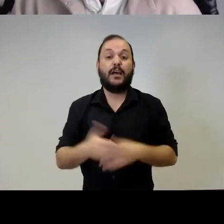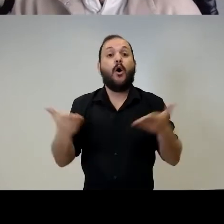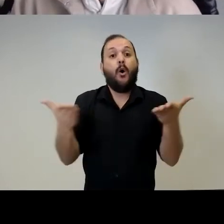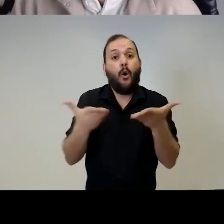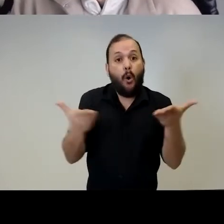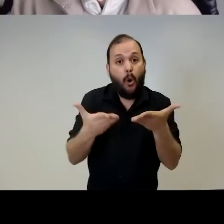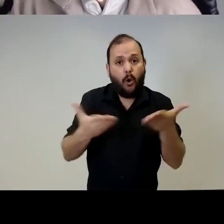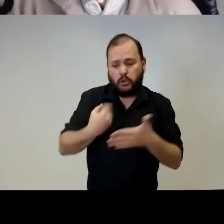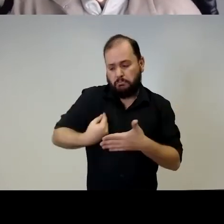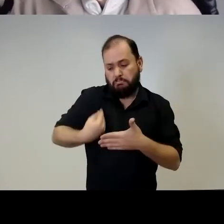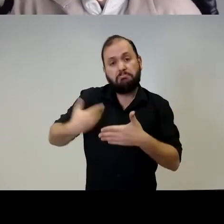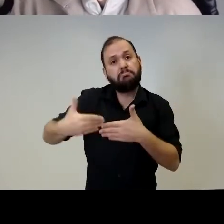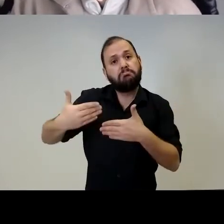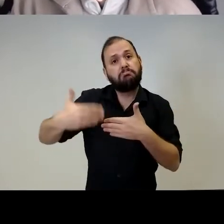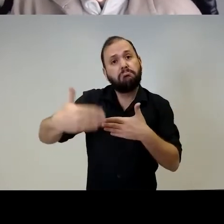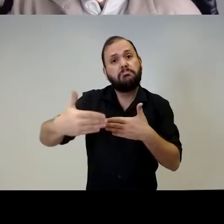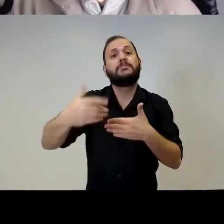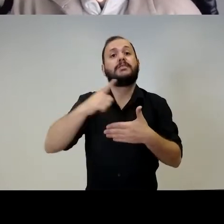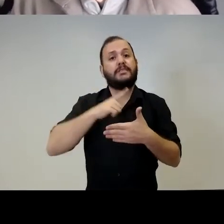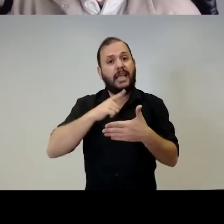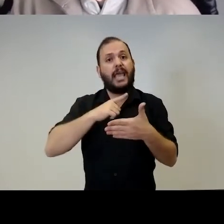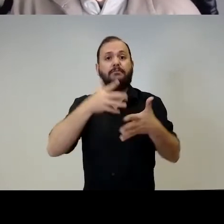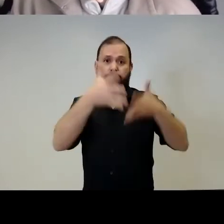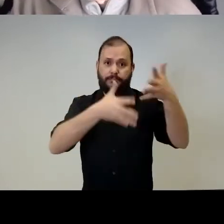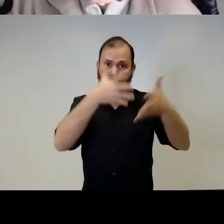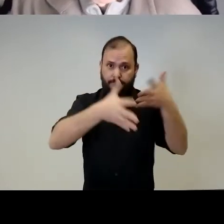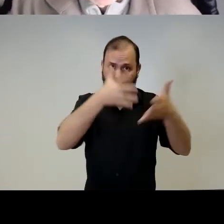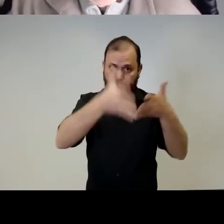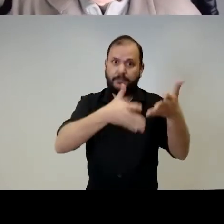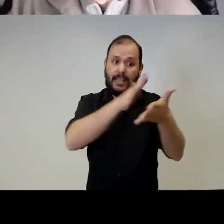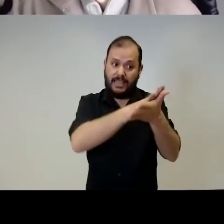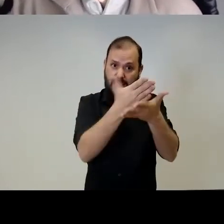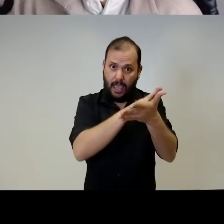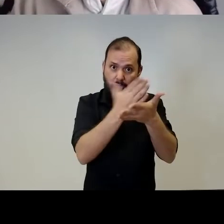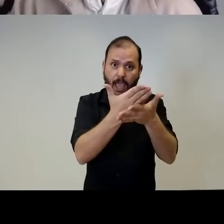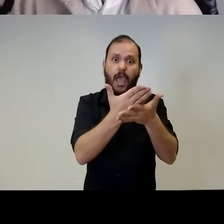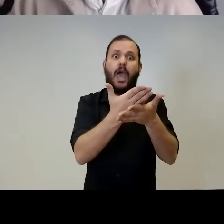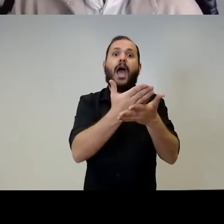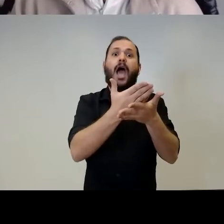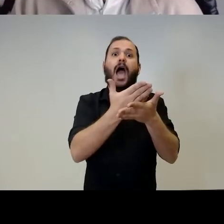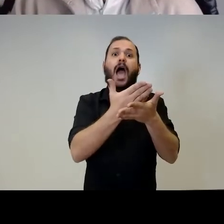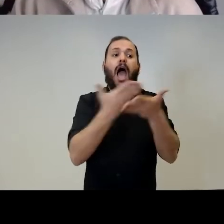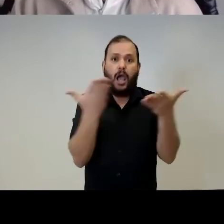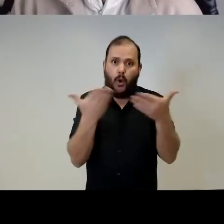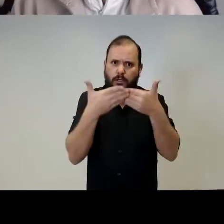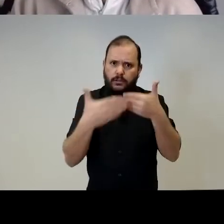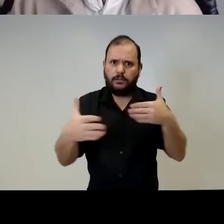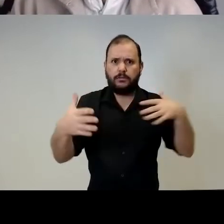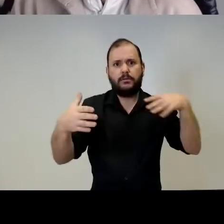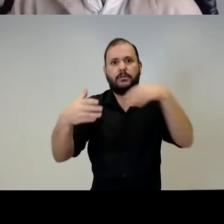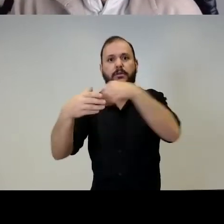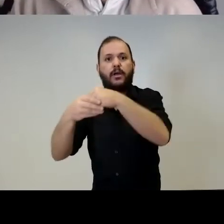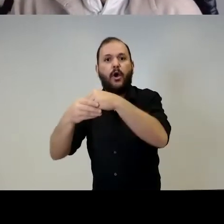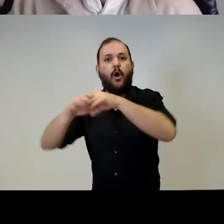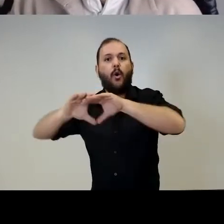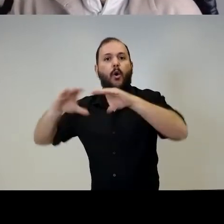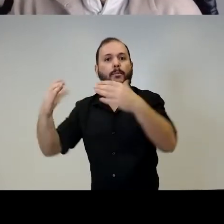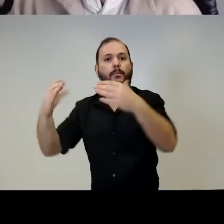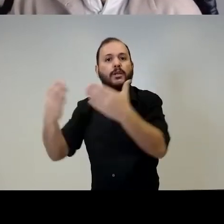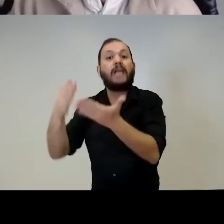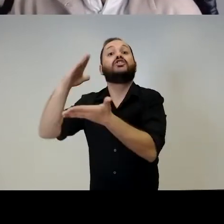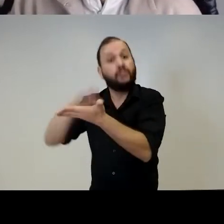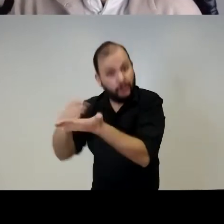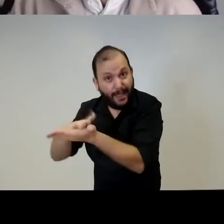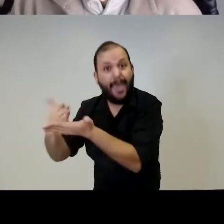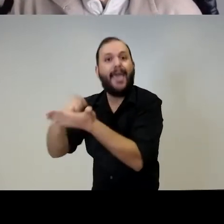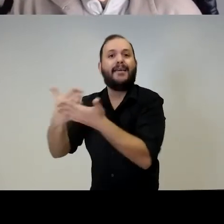engage in community interpreting, either for ideological reasons. For instance, I know some conference interpreters who went